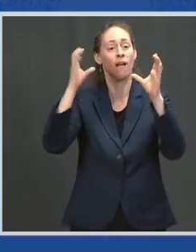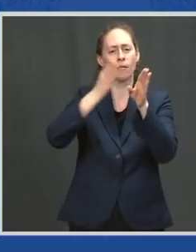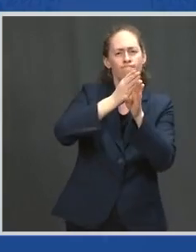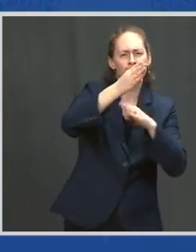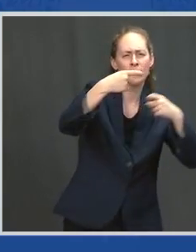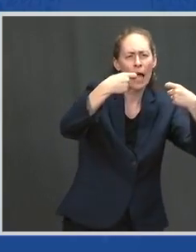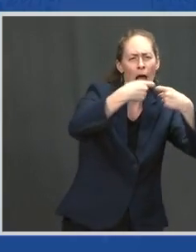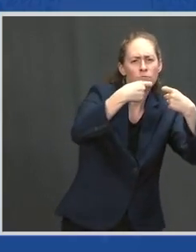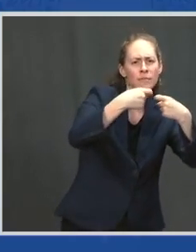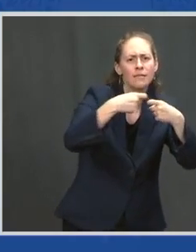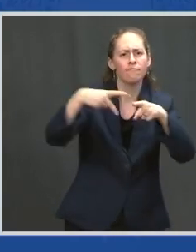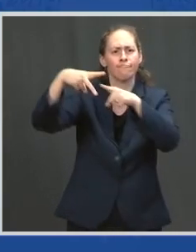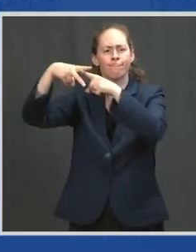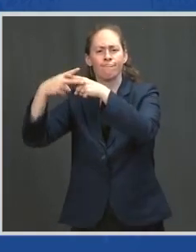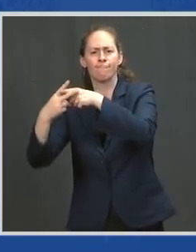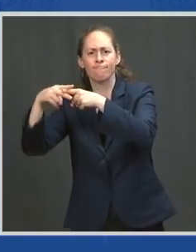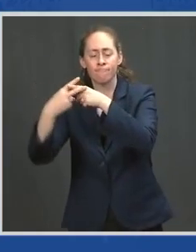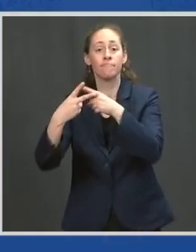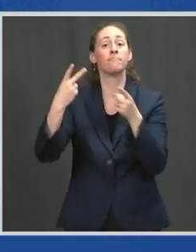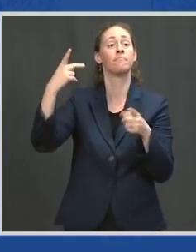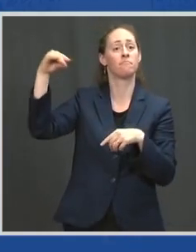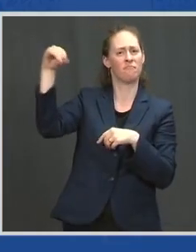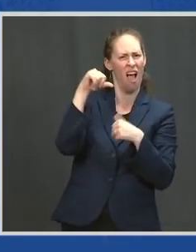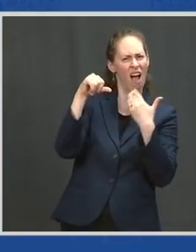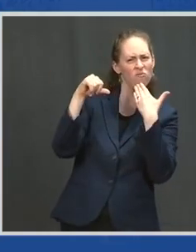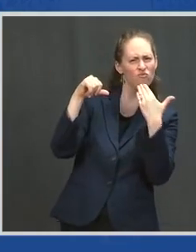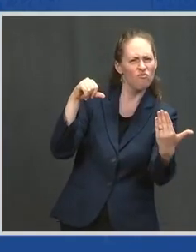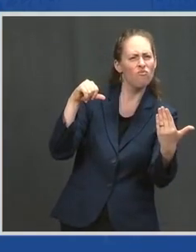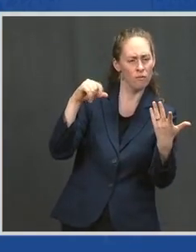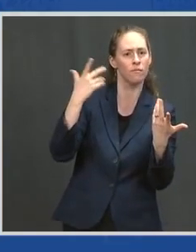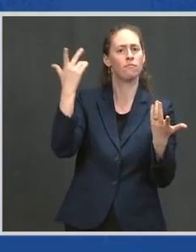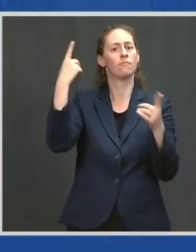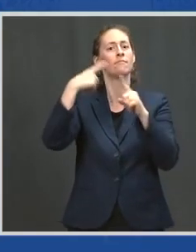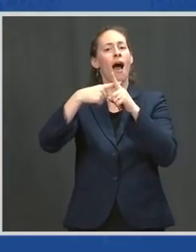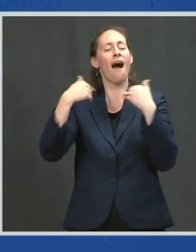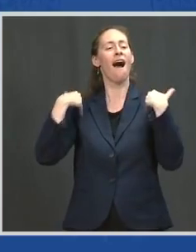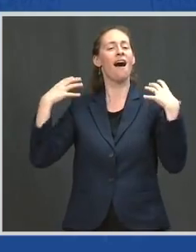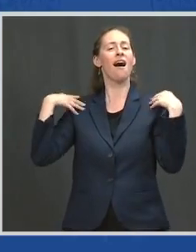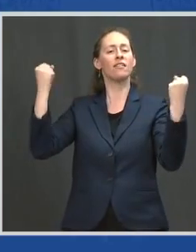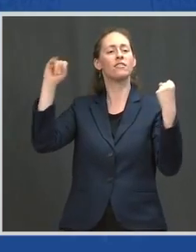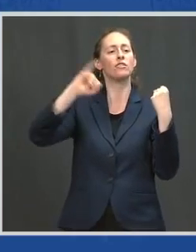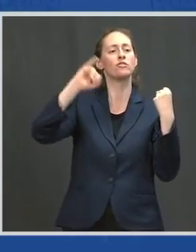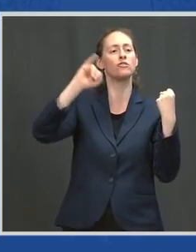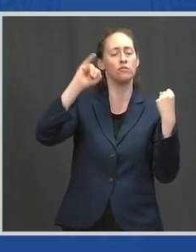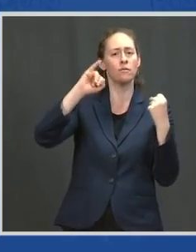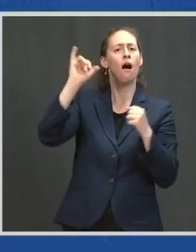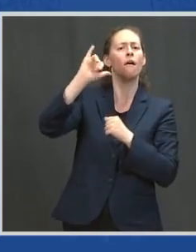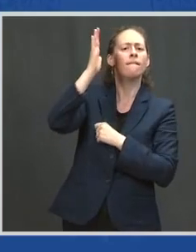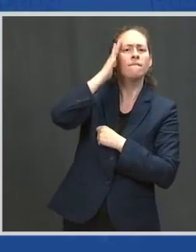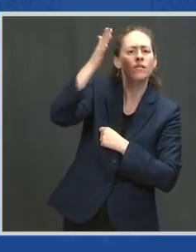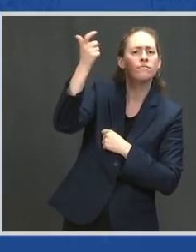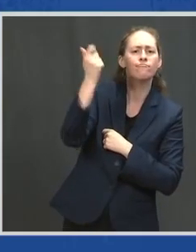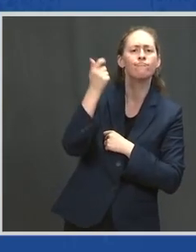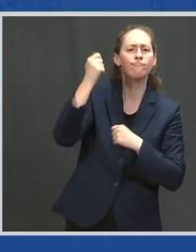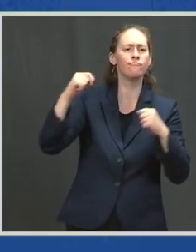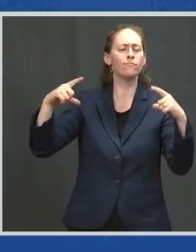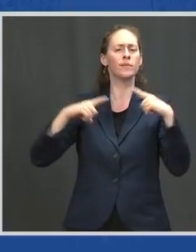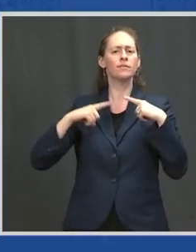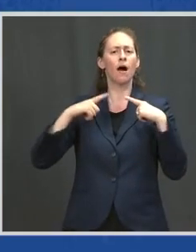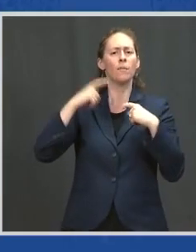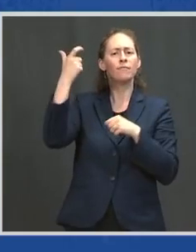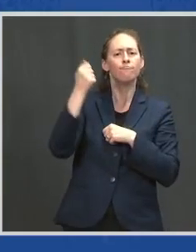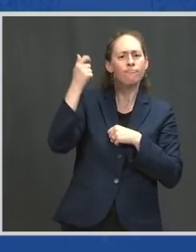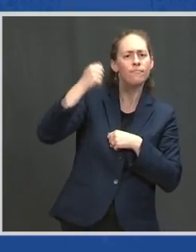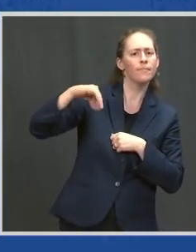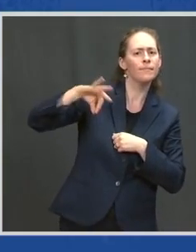wages with guaranteed health care and pensions. And, you know, it's kind of amazing. One of the things, I don't know whether you know, the First Lady